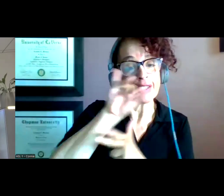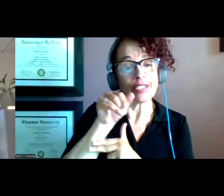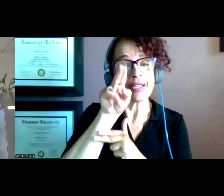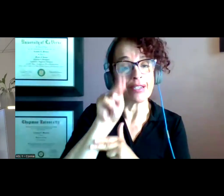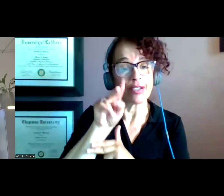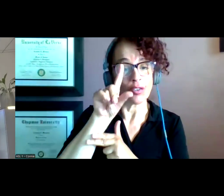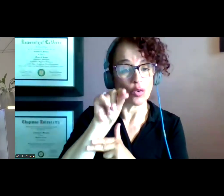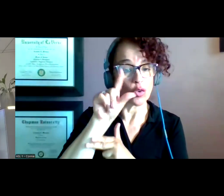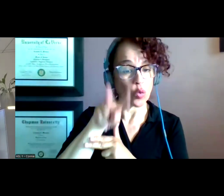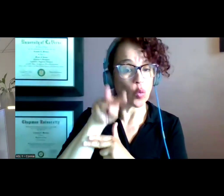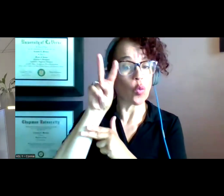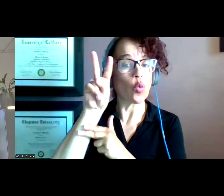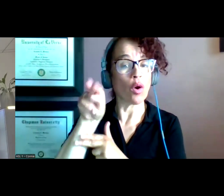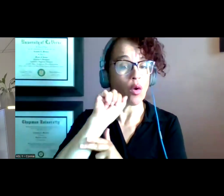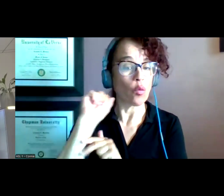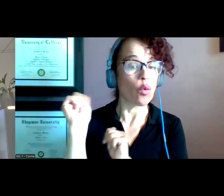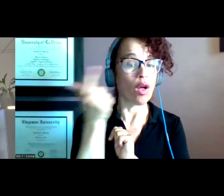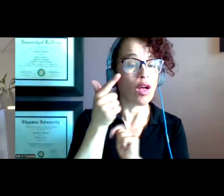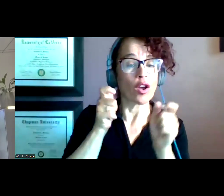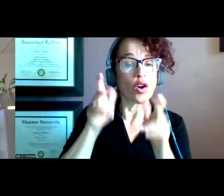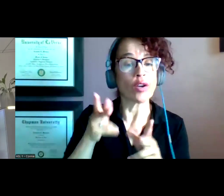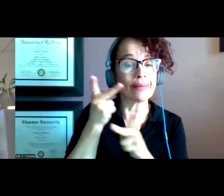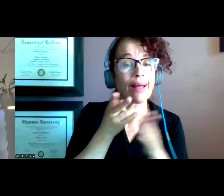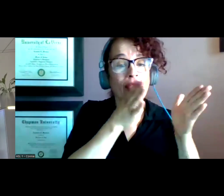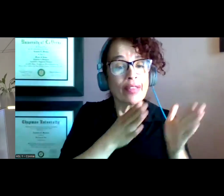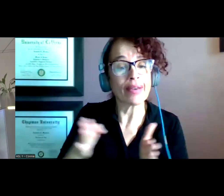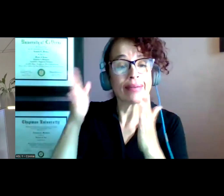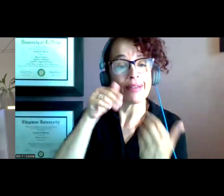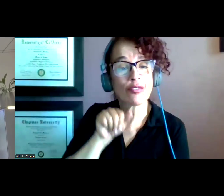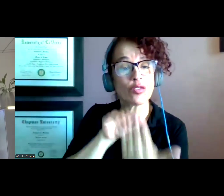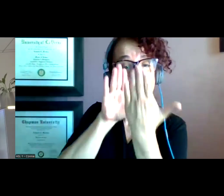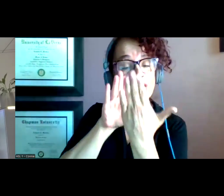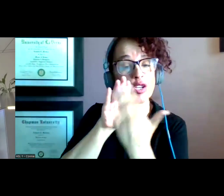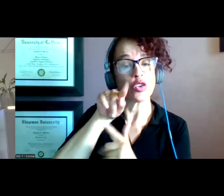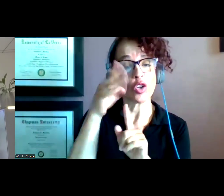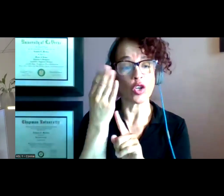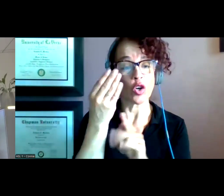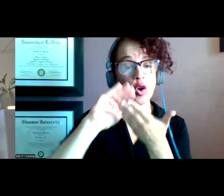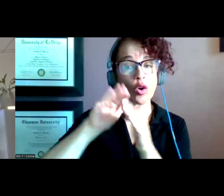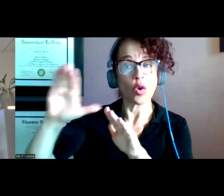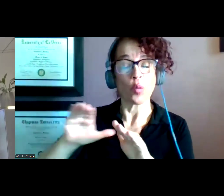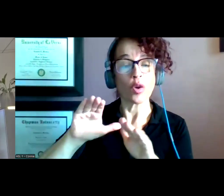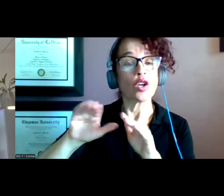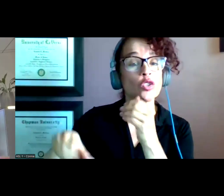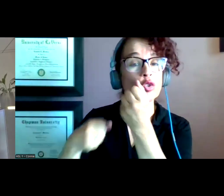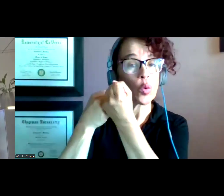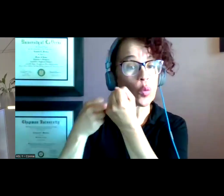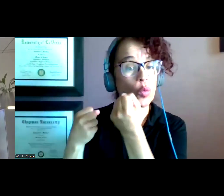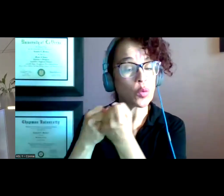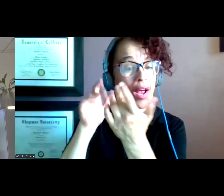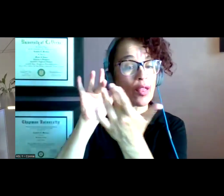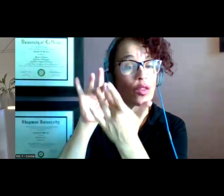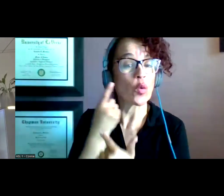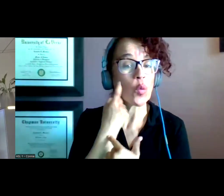of 2022, and all of our managed care plans are phasing in up to 14 community supports.